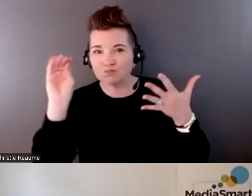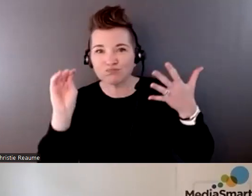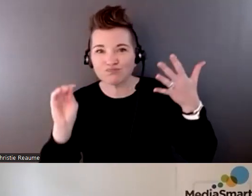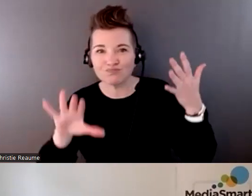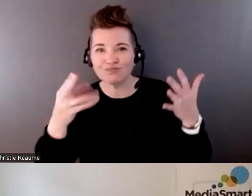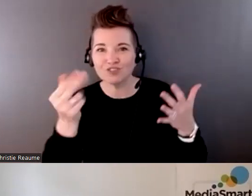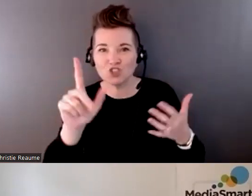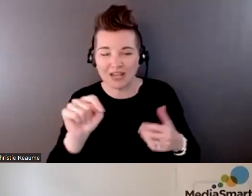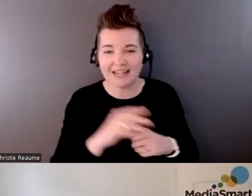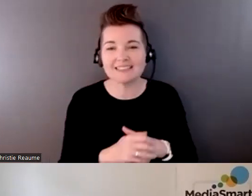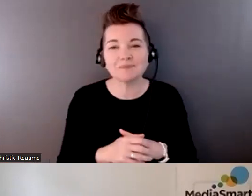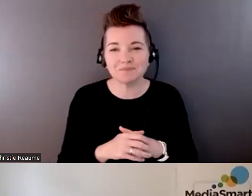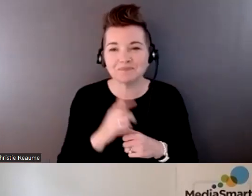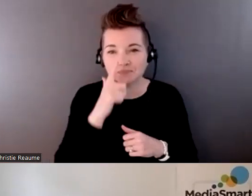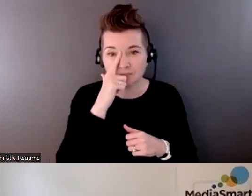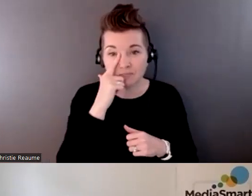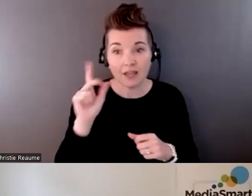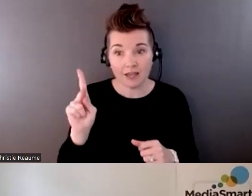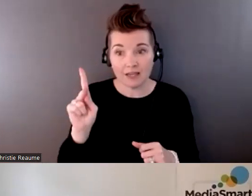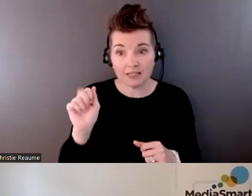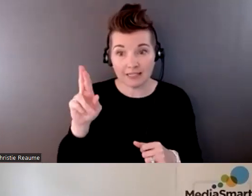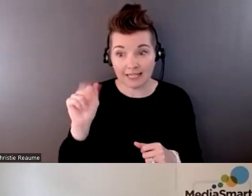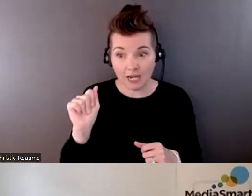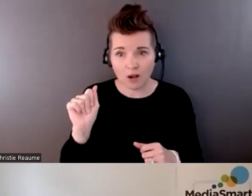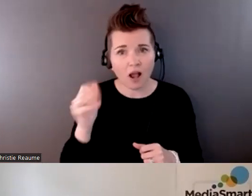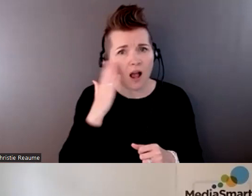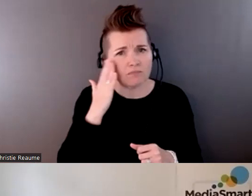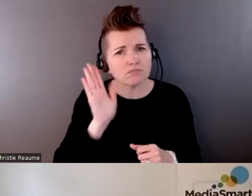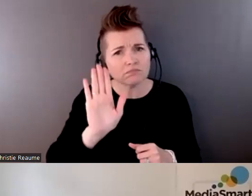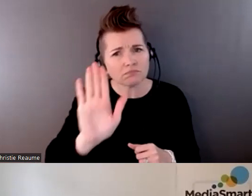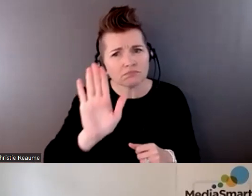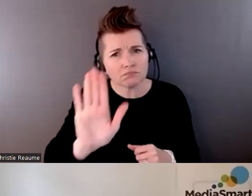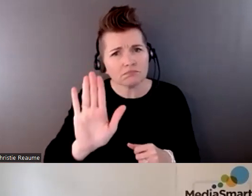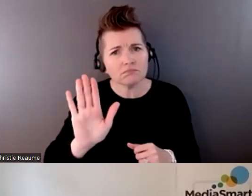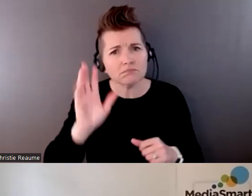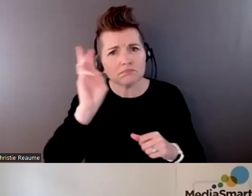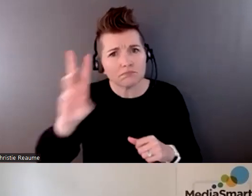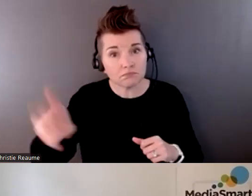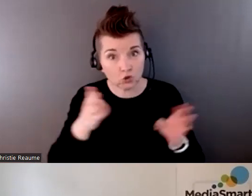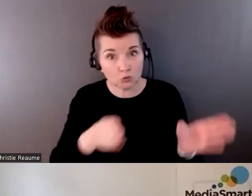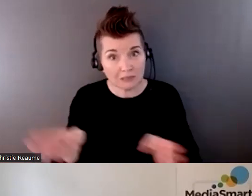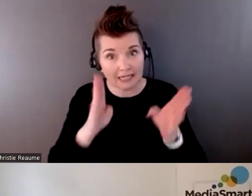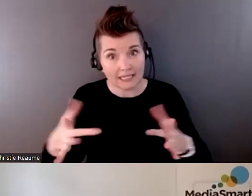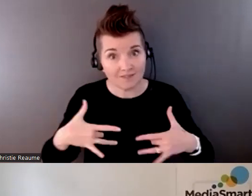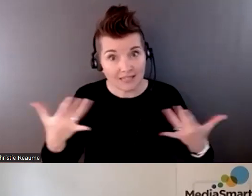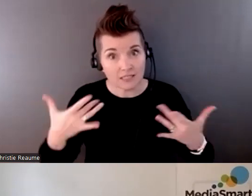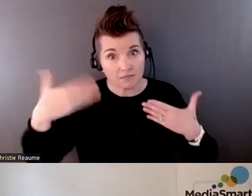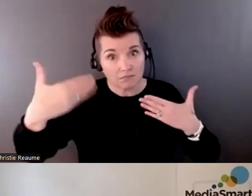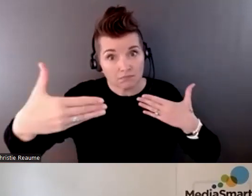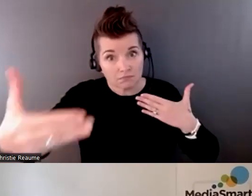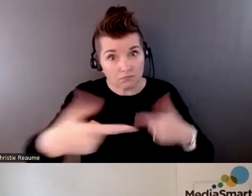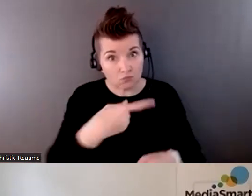talking about resources I know Kara your organization media smarts is also planning a bunch of events there's a lot coming up